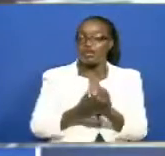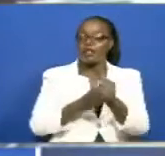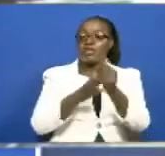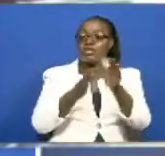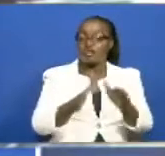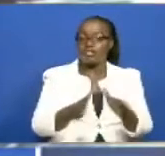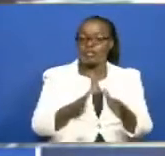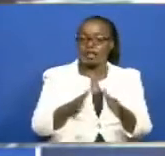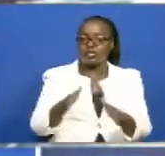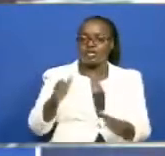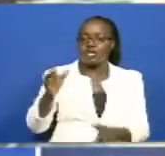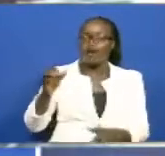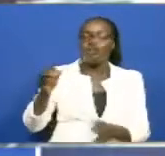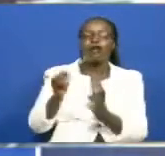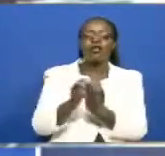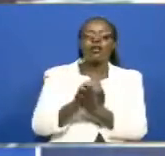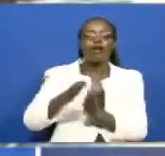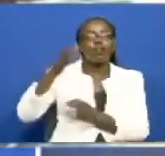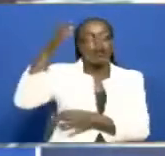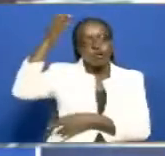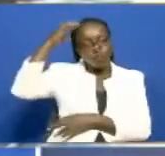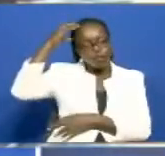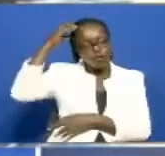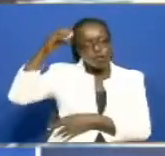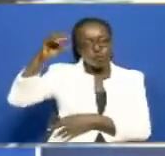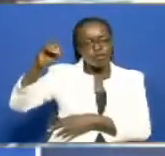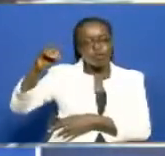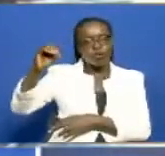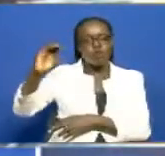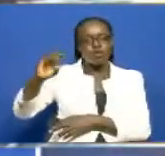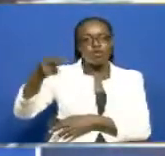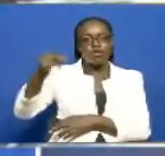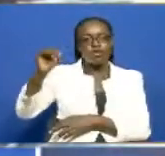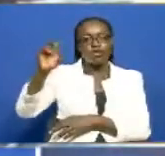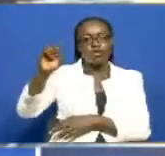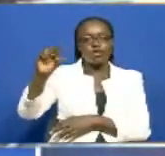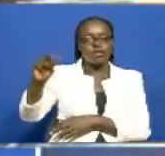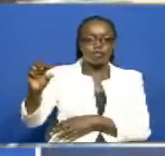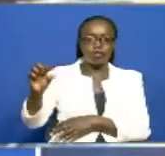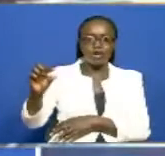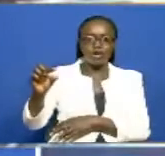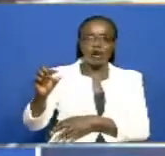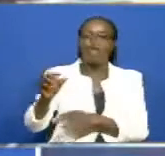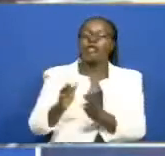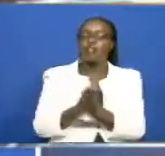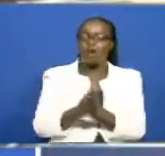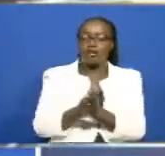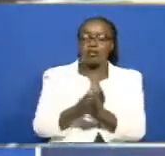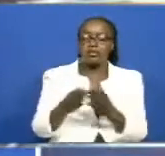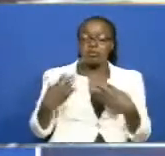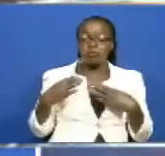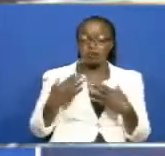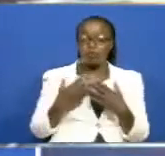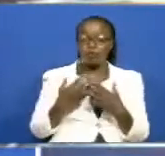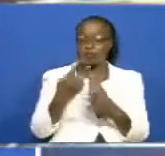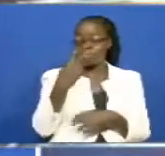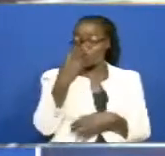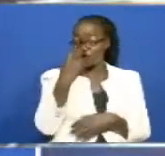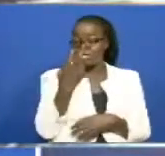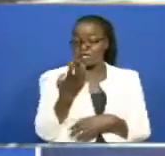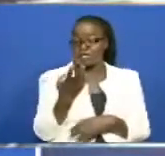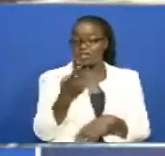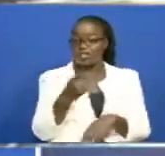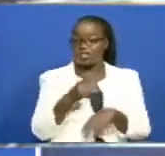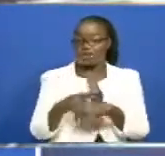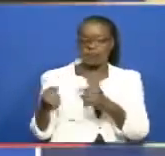Ochieng Kalul, is appealing to the government to bring to book the culprits of the heinous act that occurred during clashes at